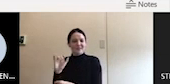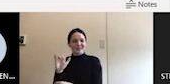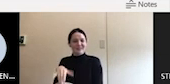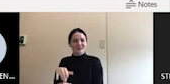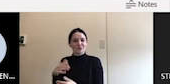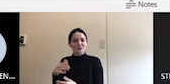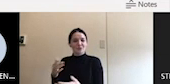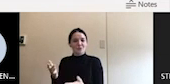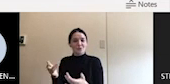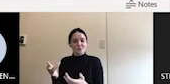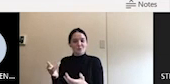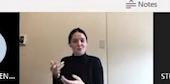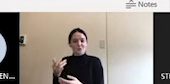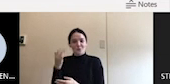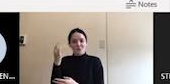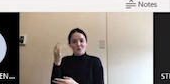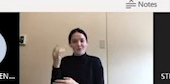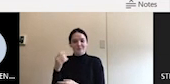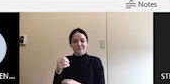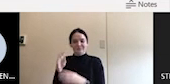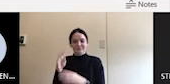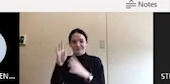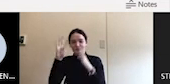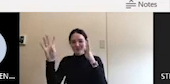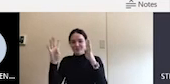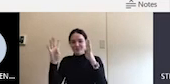creative.